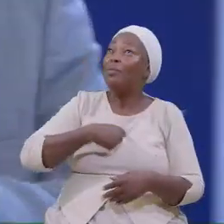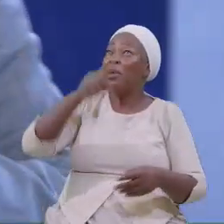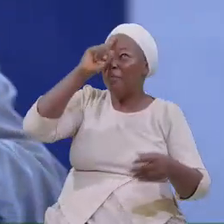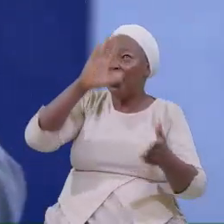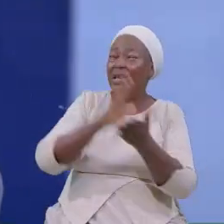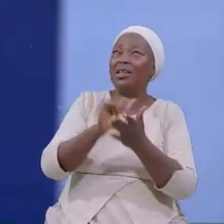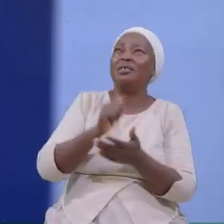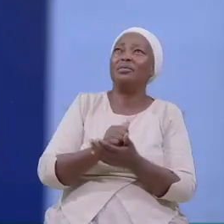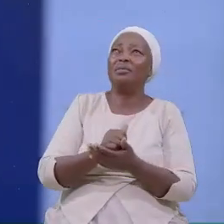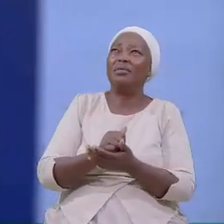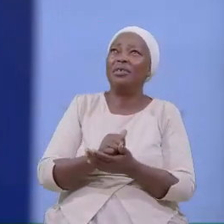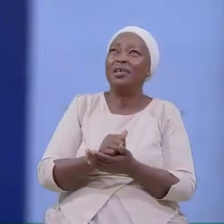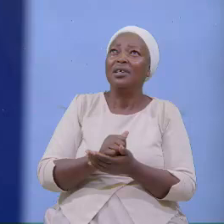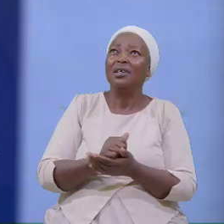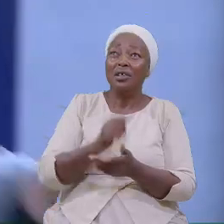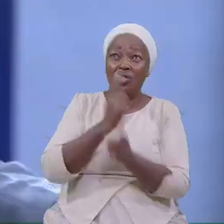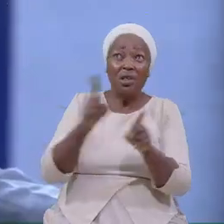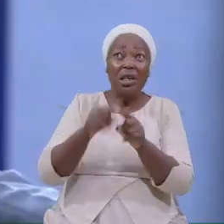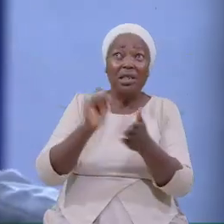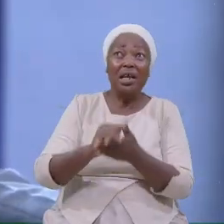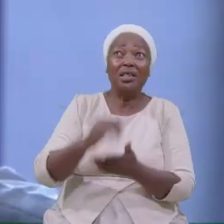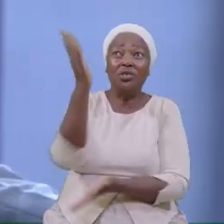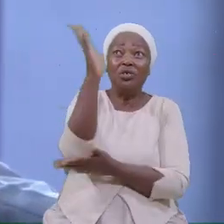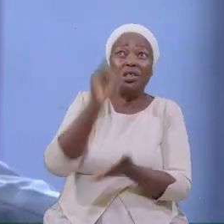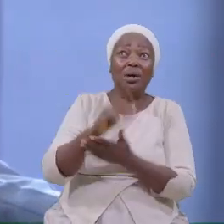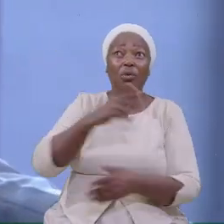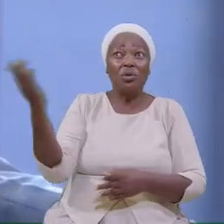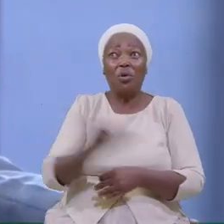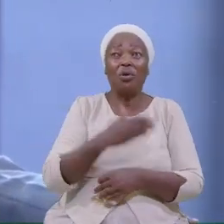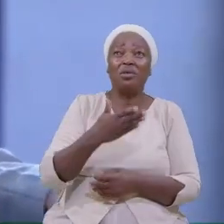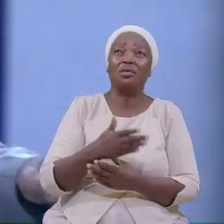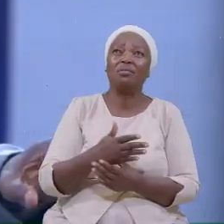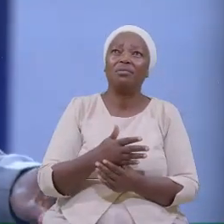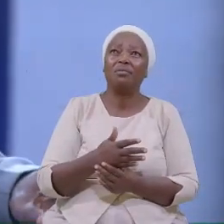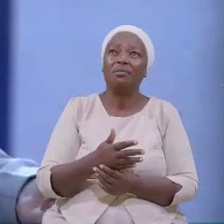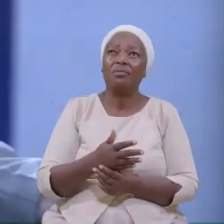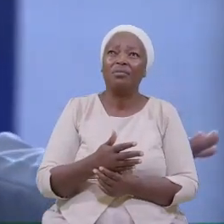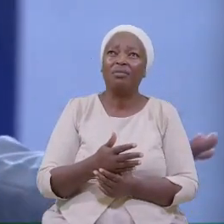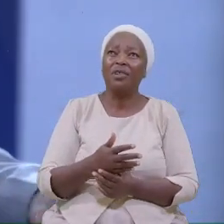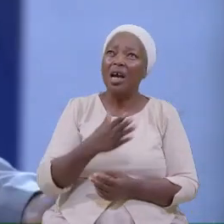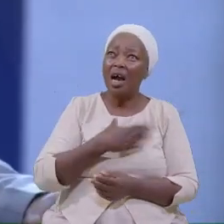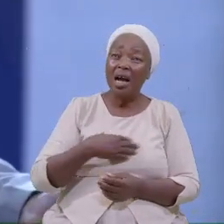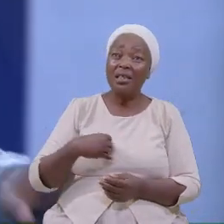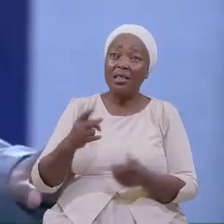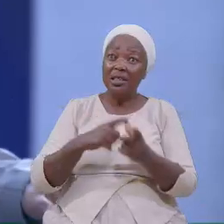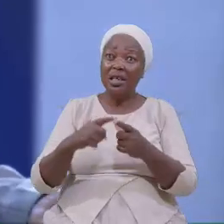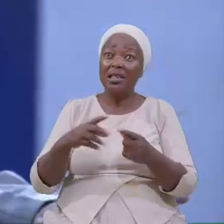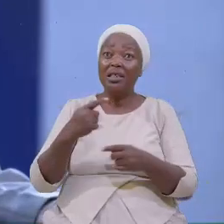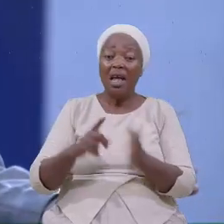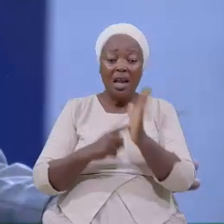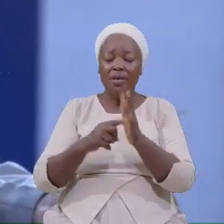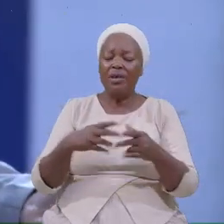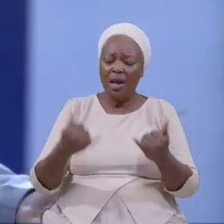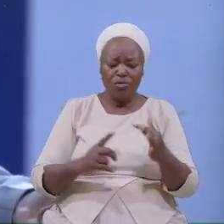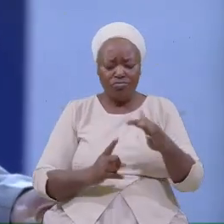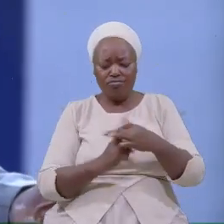I believe, like that tree that was cut down, and the leaves appear fresh.